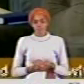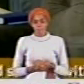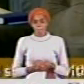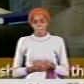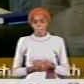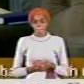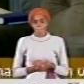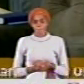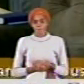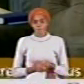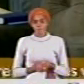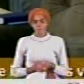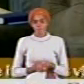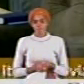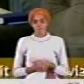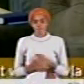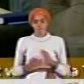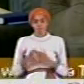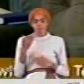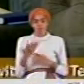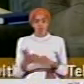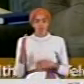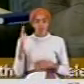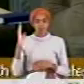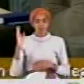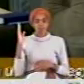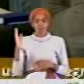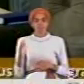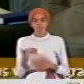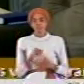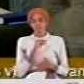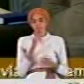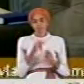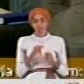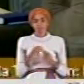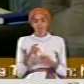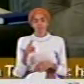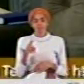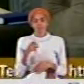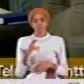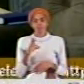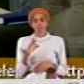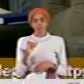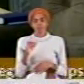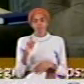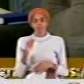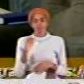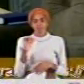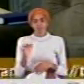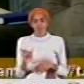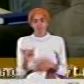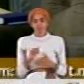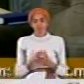The next fire is purity, affinity. Wait for her. Wait for her.